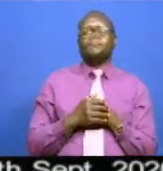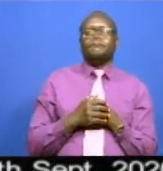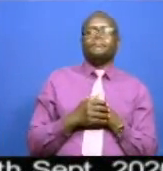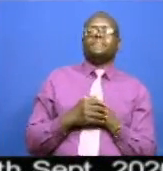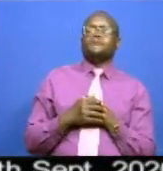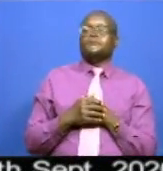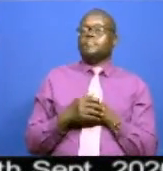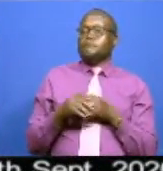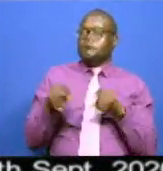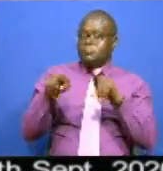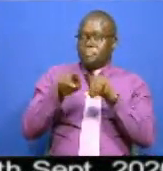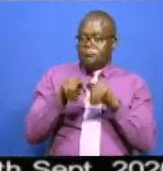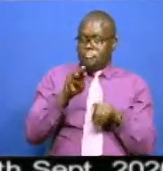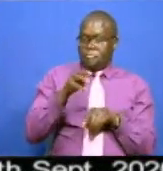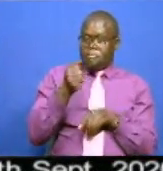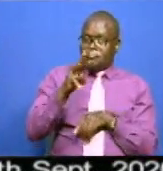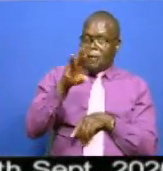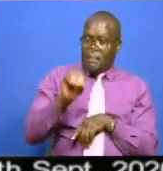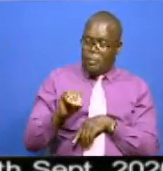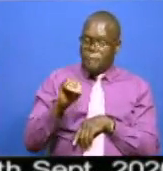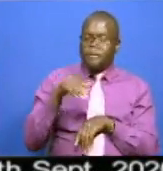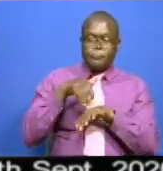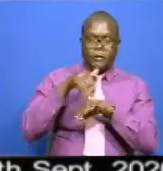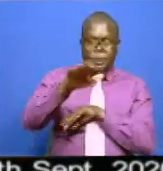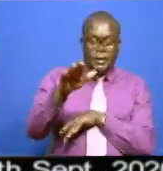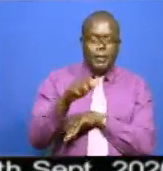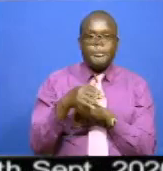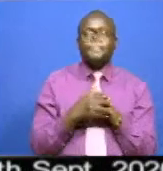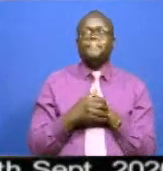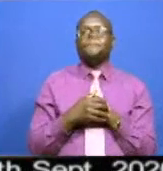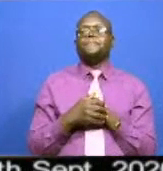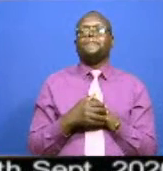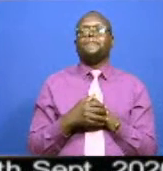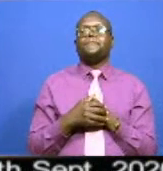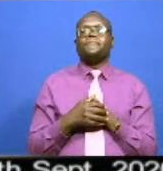Such memoranda were to be received